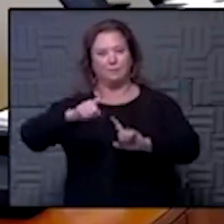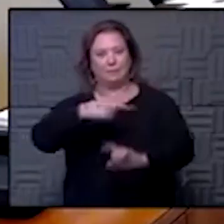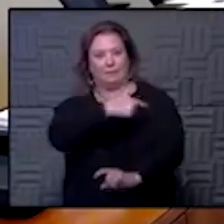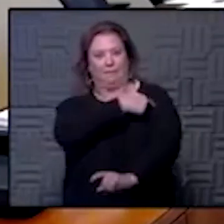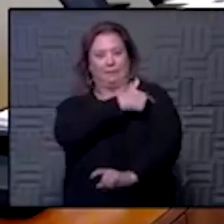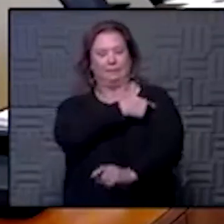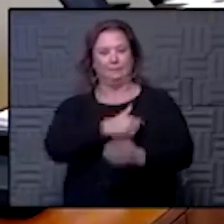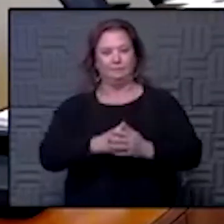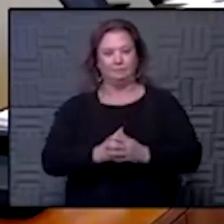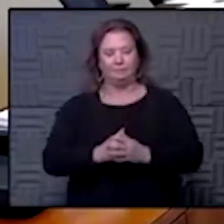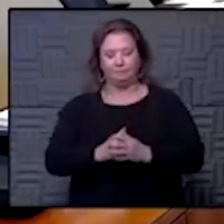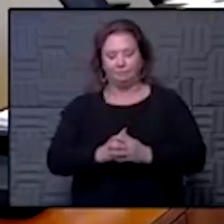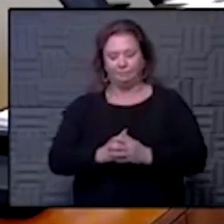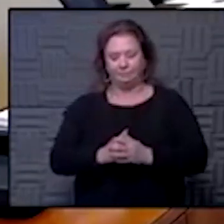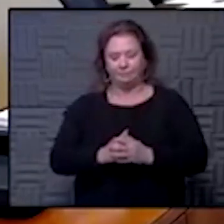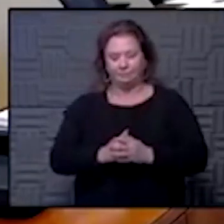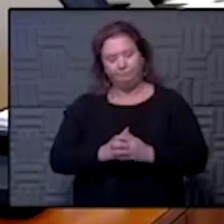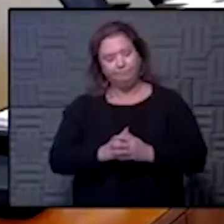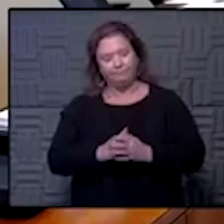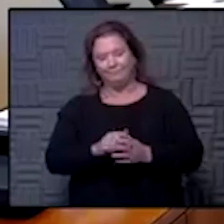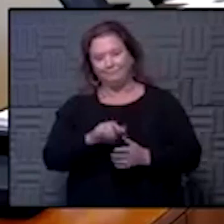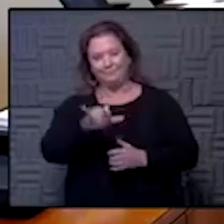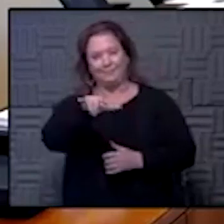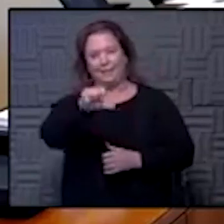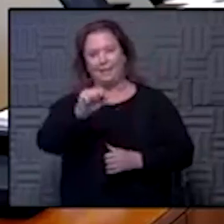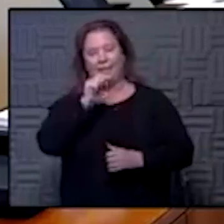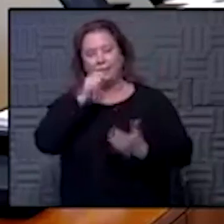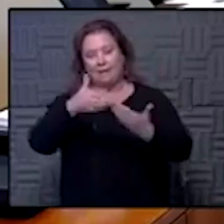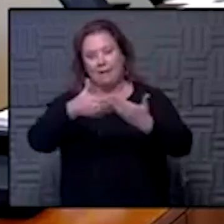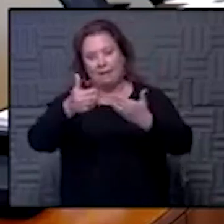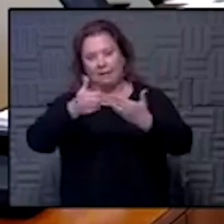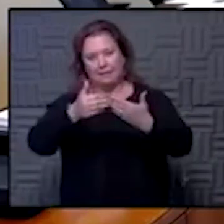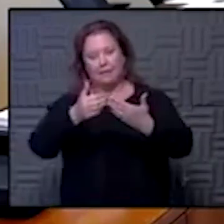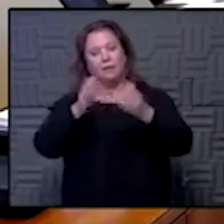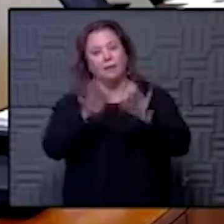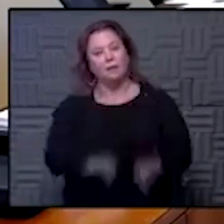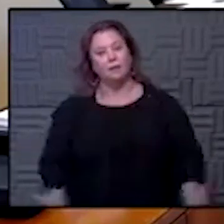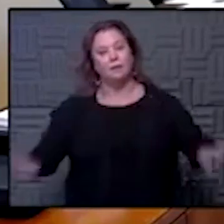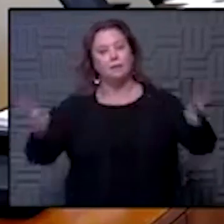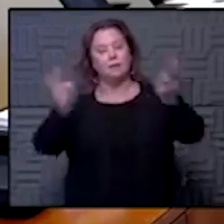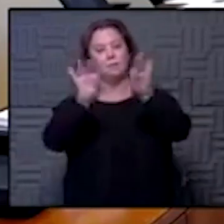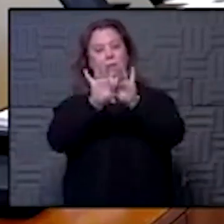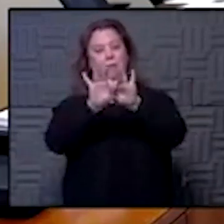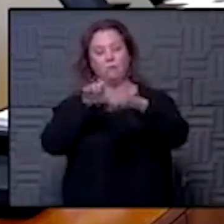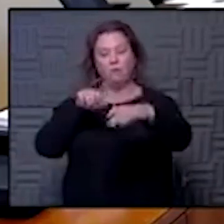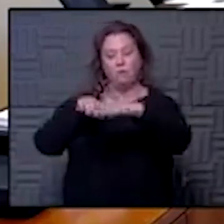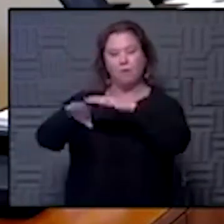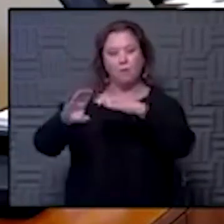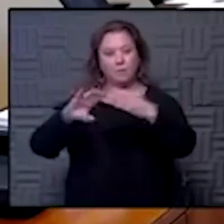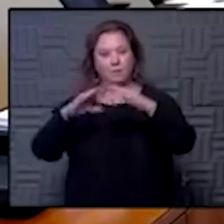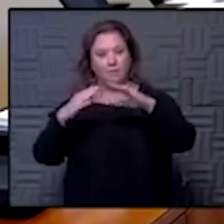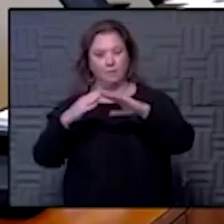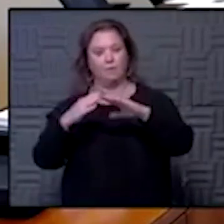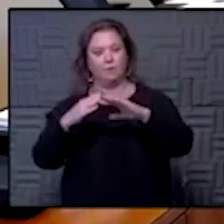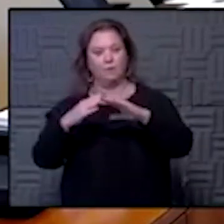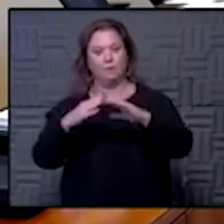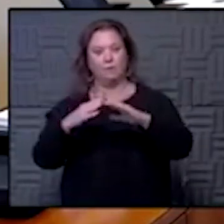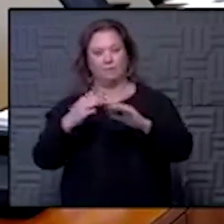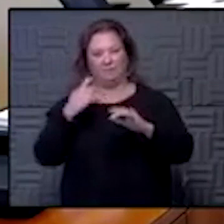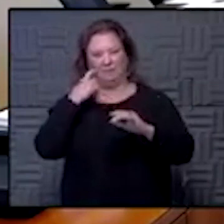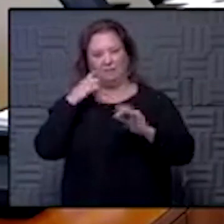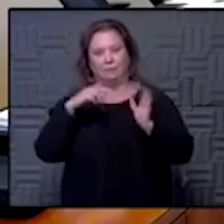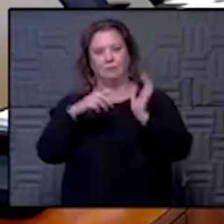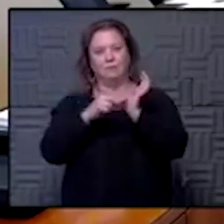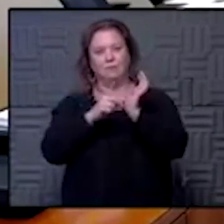Yeah, I think it's obviously not easy, but I think the important parts are that we go into the community like Dr. Pahoud